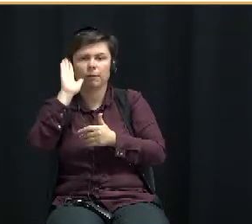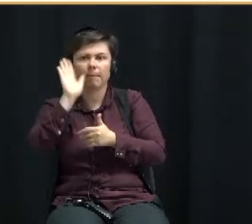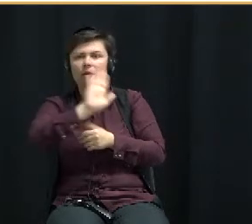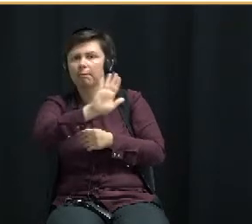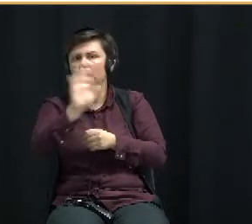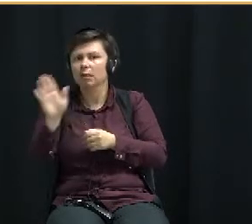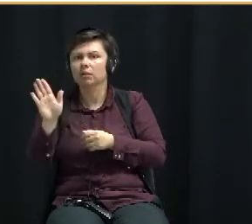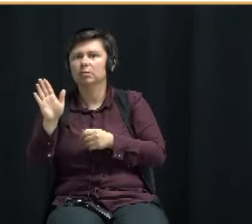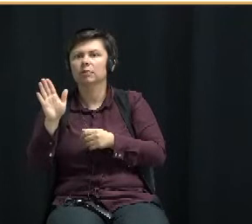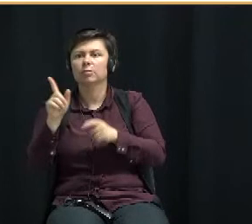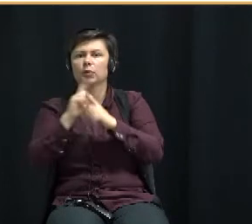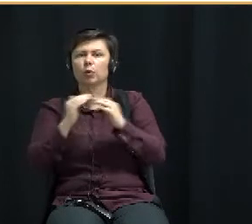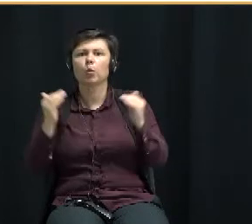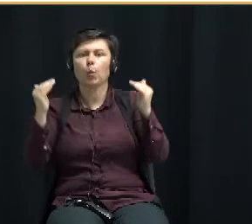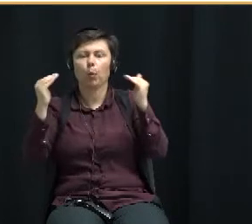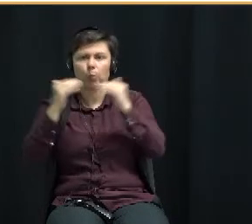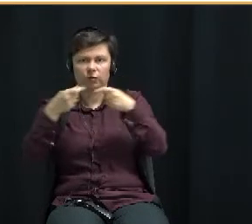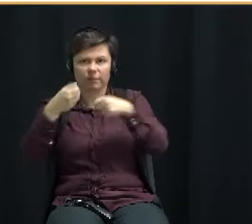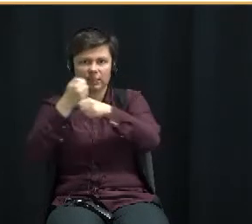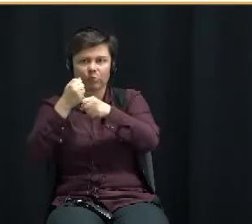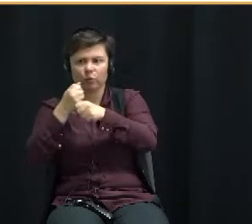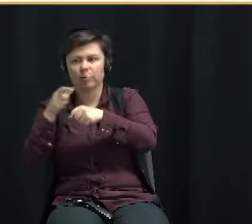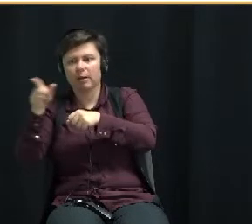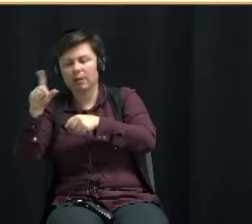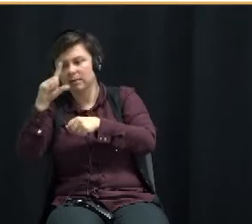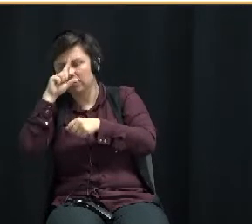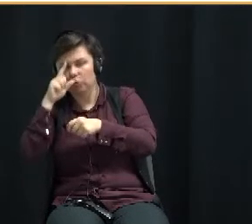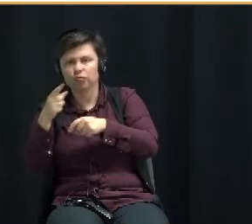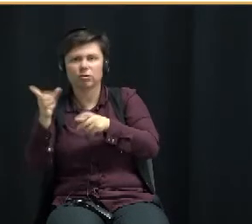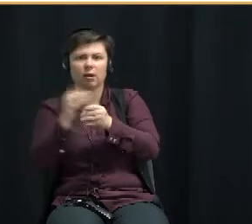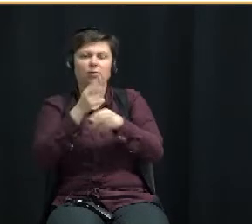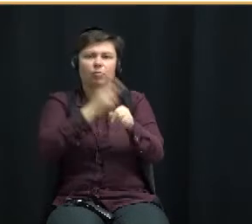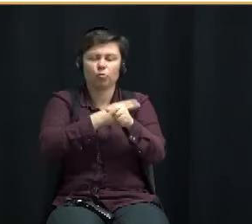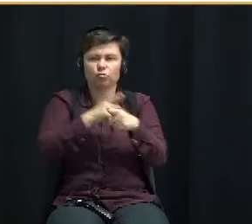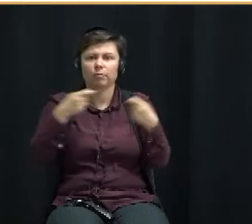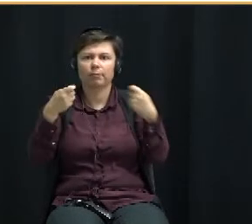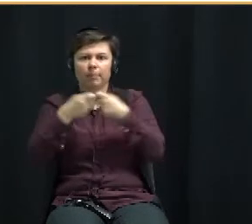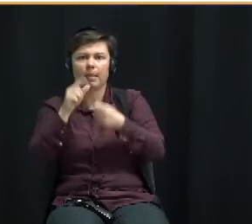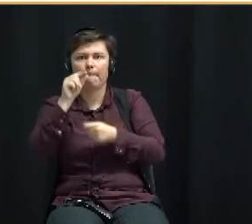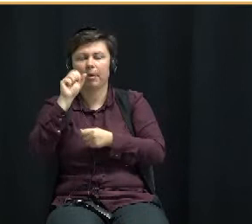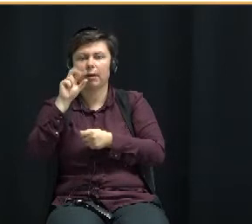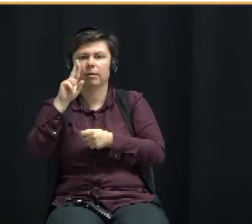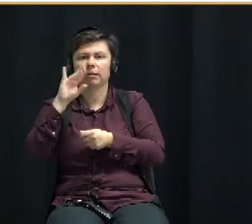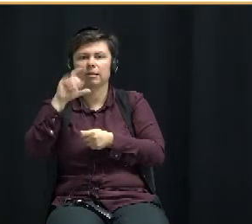plan, there were economic measures, but more importantly, legislation was introduced,